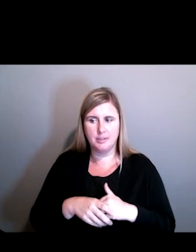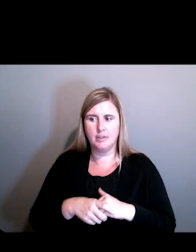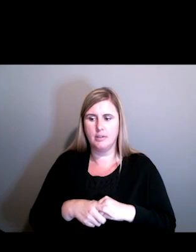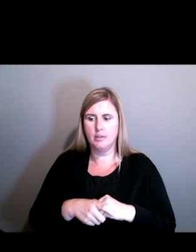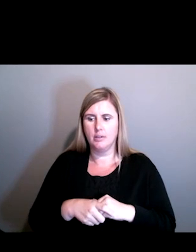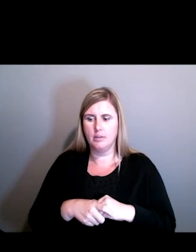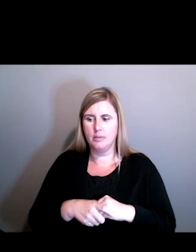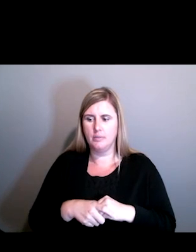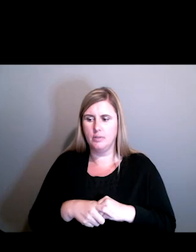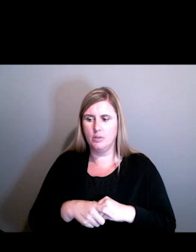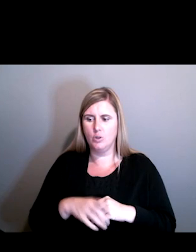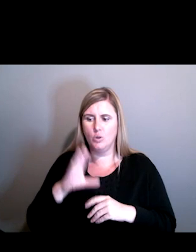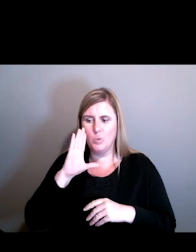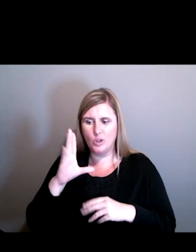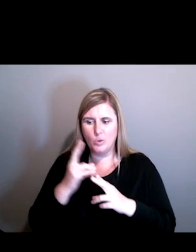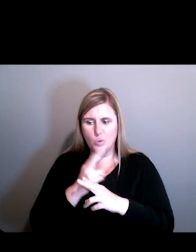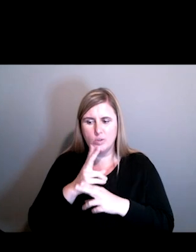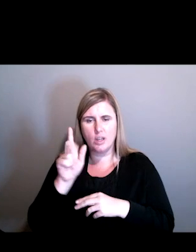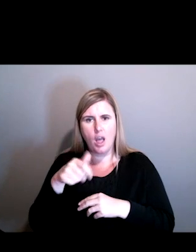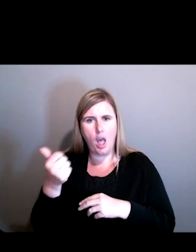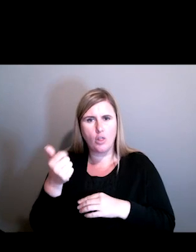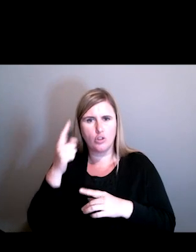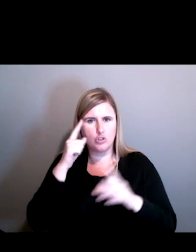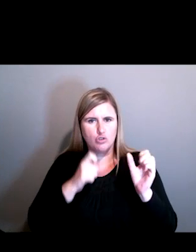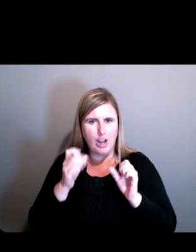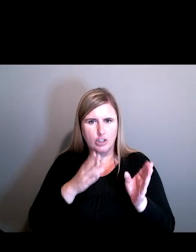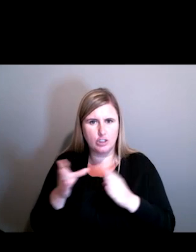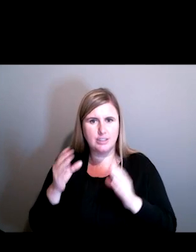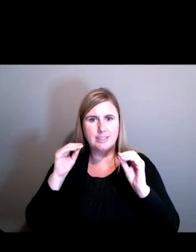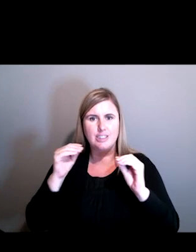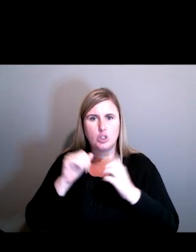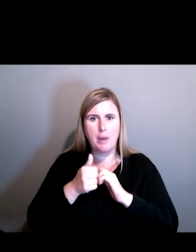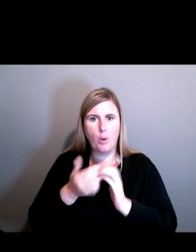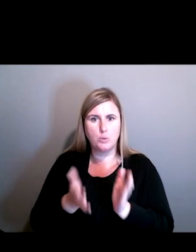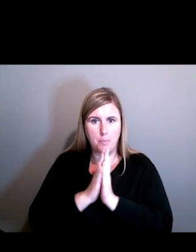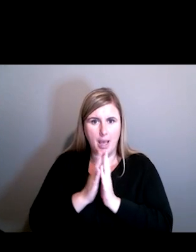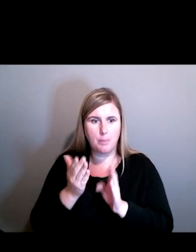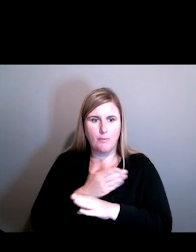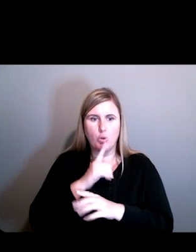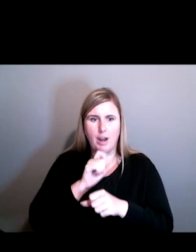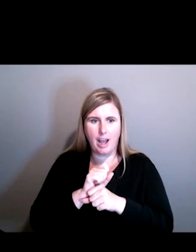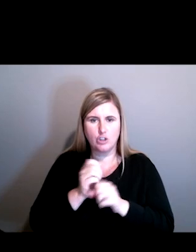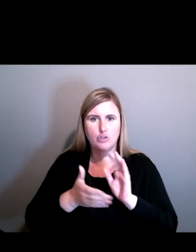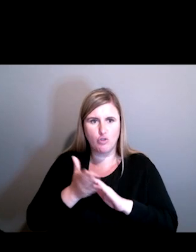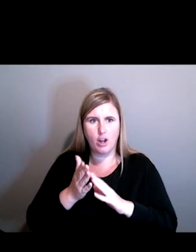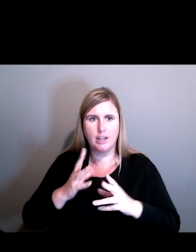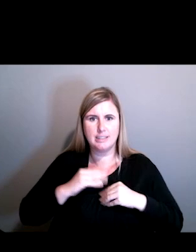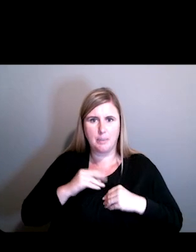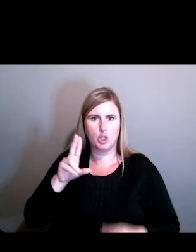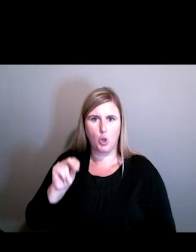you would use other strategies, teach them how to man before you could actually run accepting